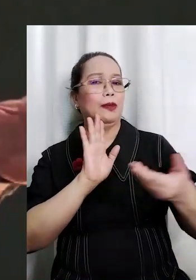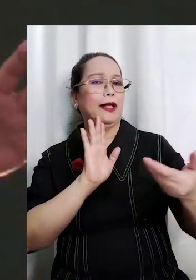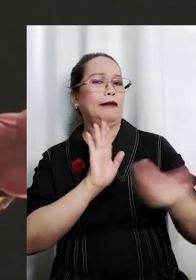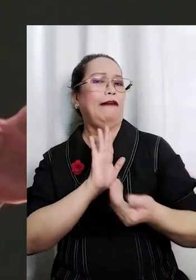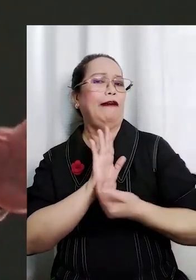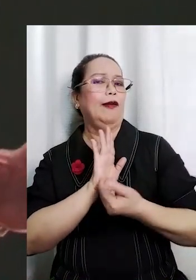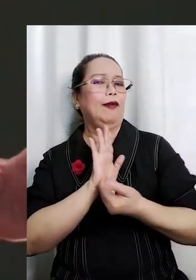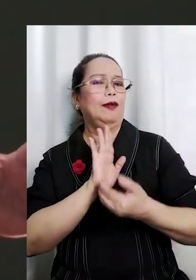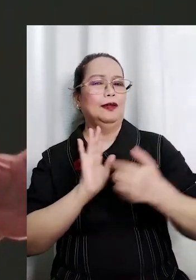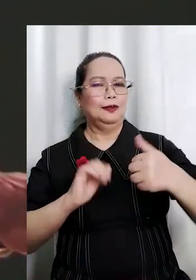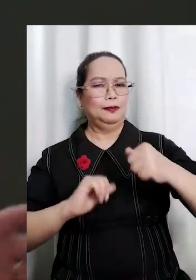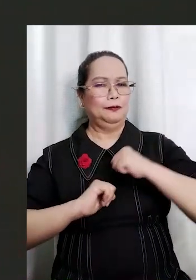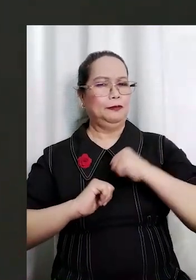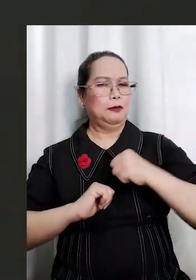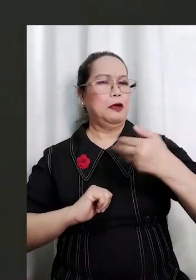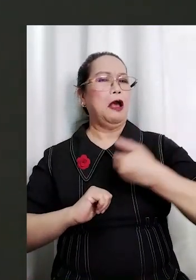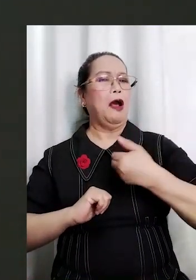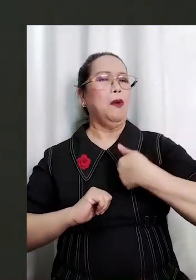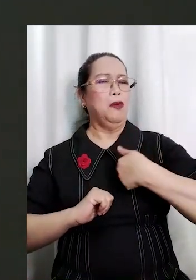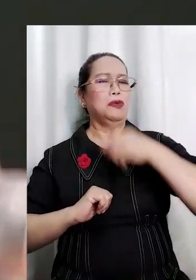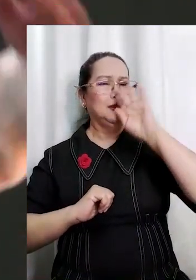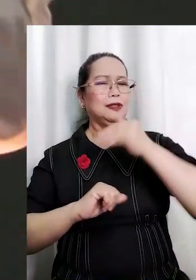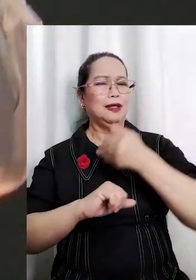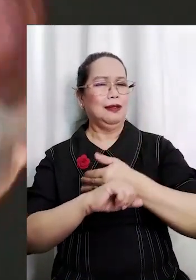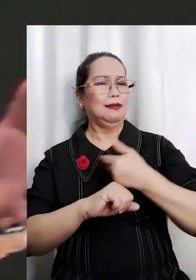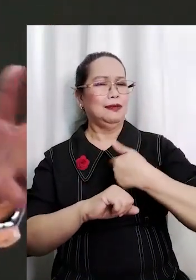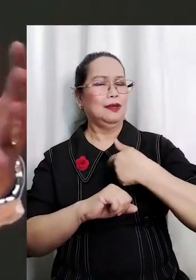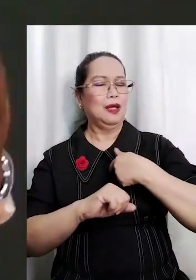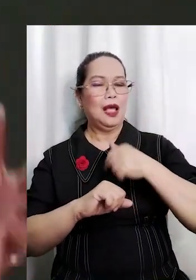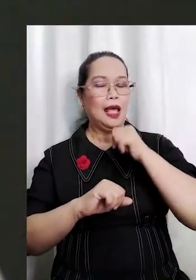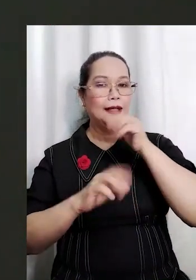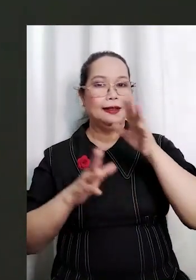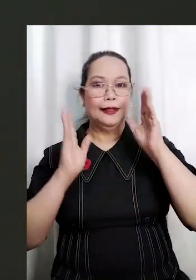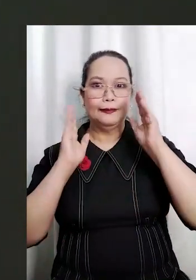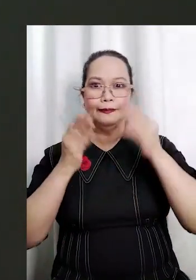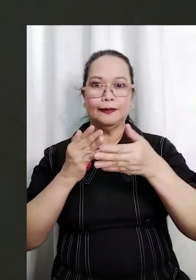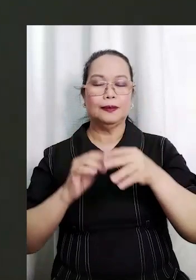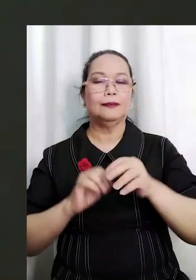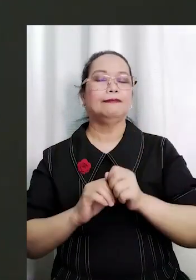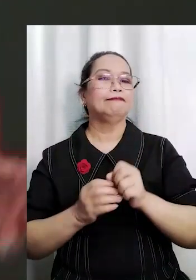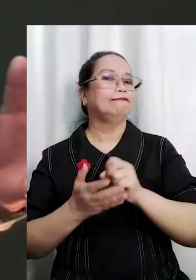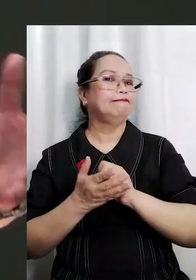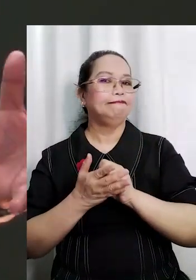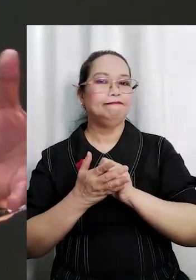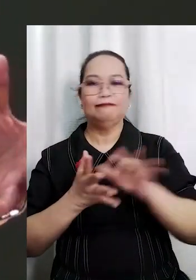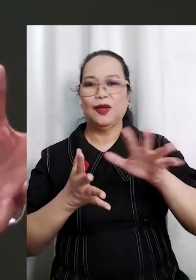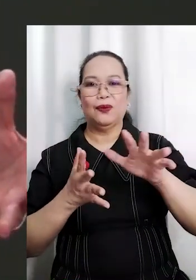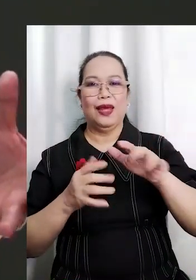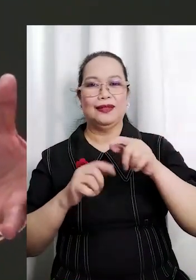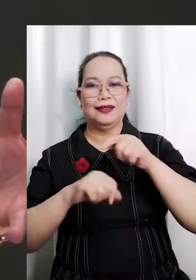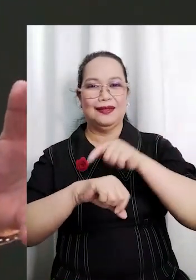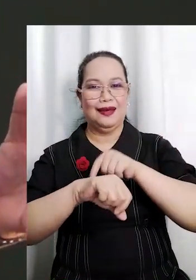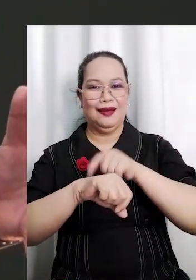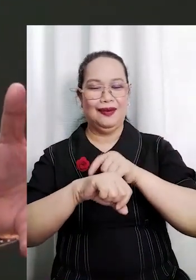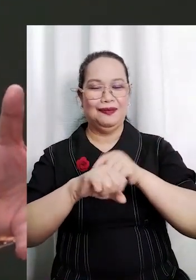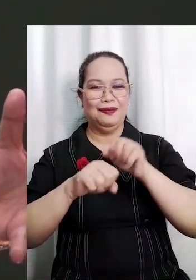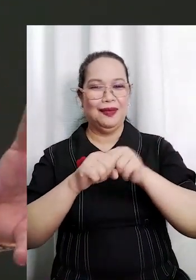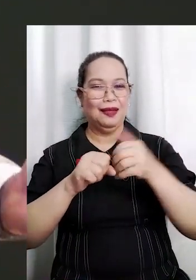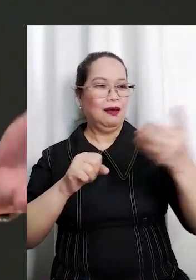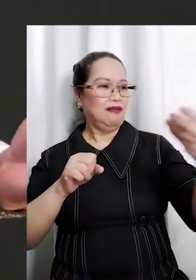his identity that he is the Son of God. Hindi niya iginugol ang panahon niya. Itinubos ang panahon niya